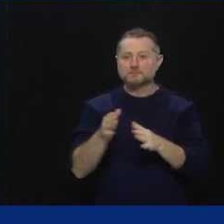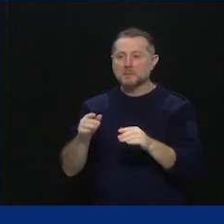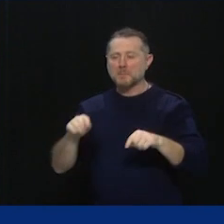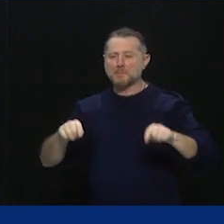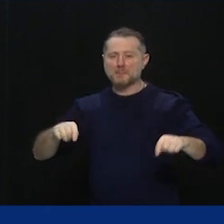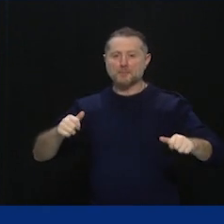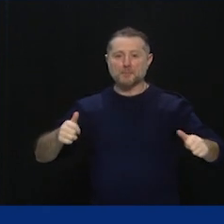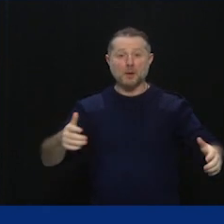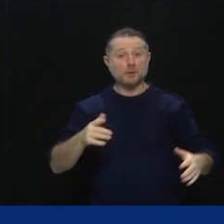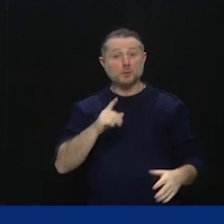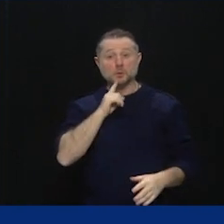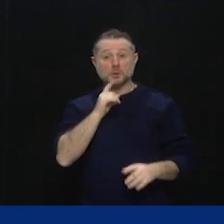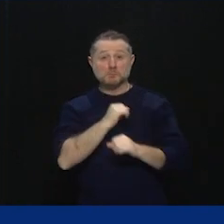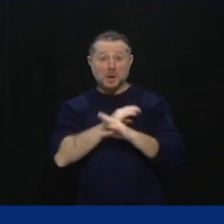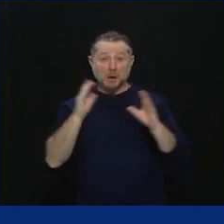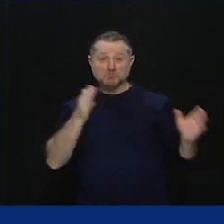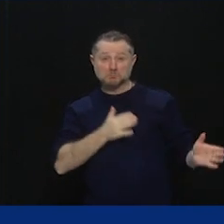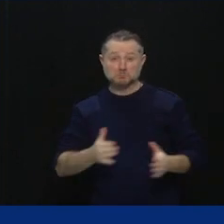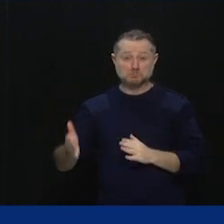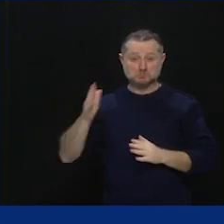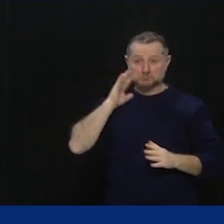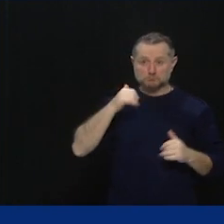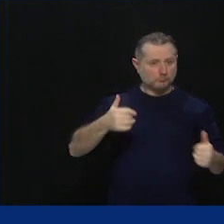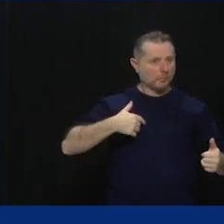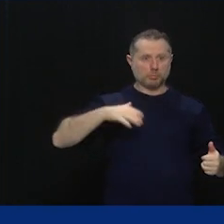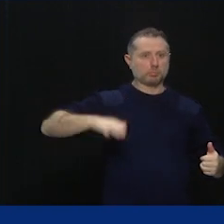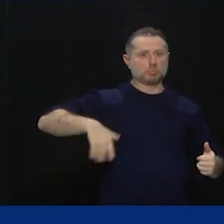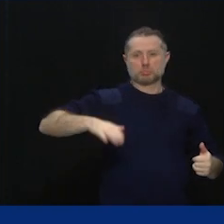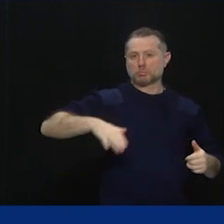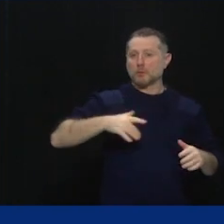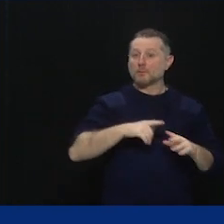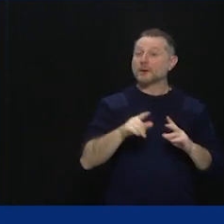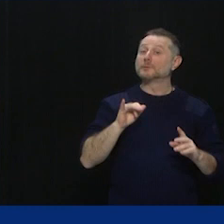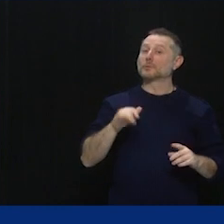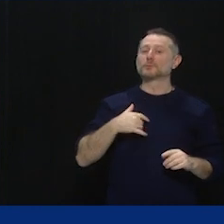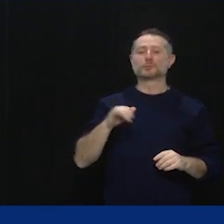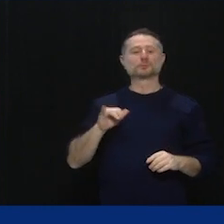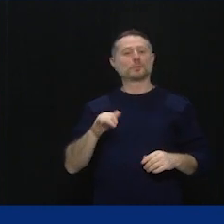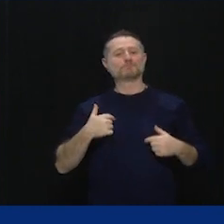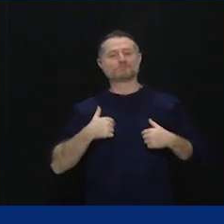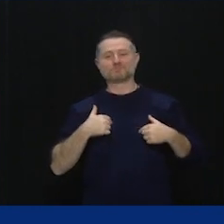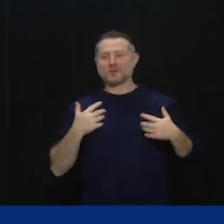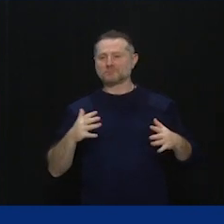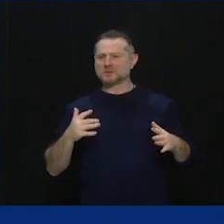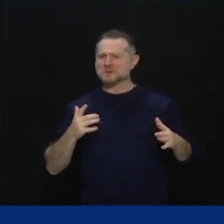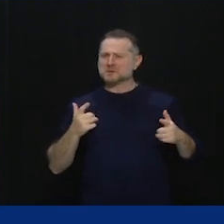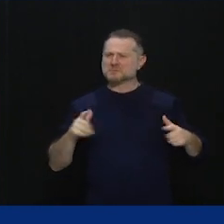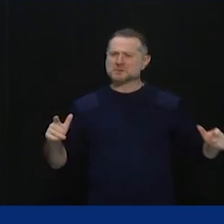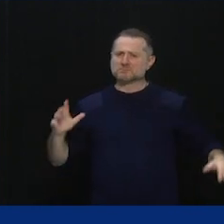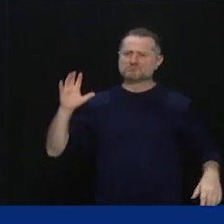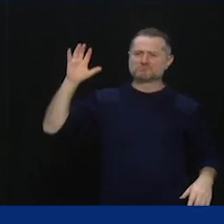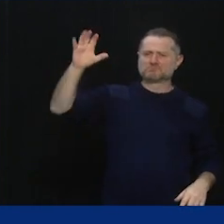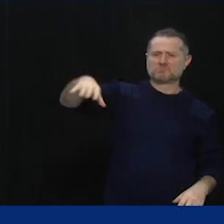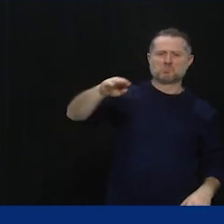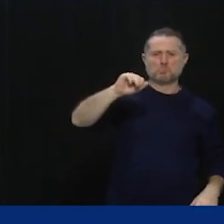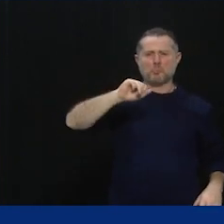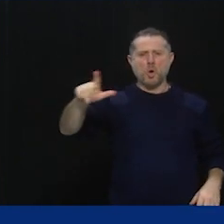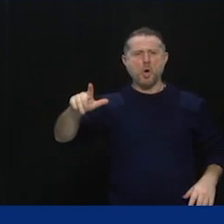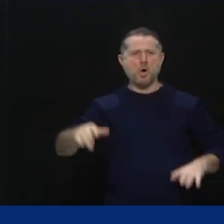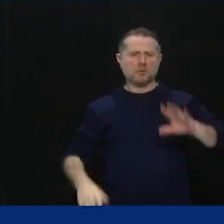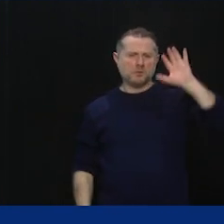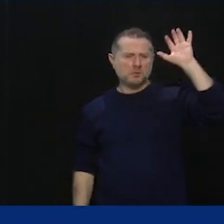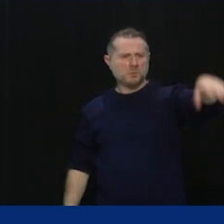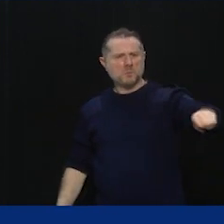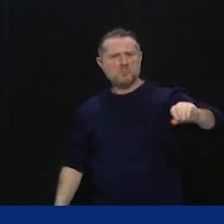emergence of the regional malls. But before that sprawl came through, most of the population lived on the shorelines, and that's